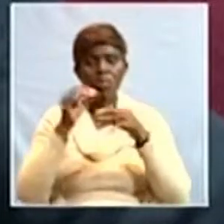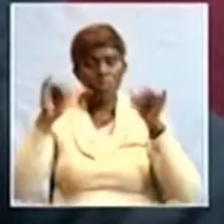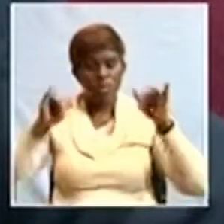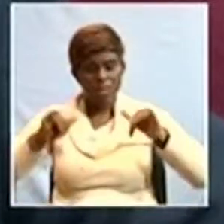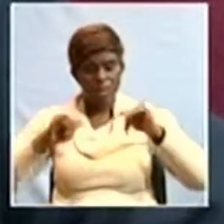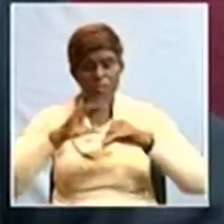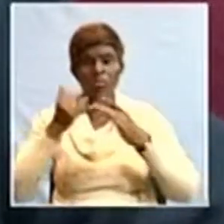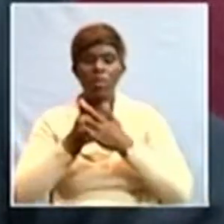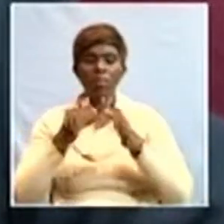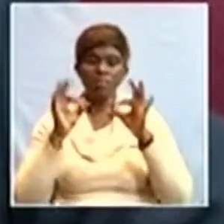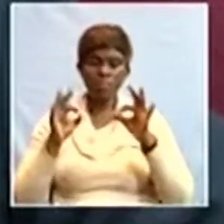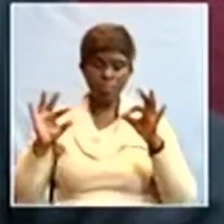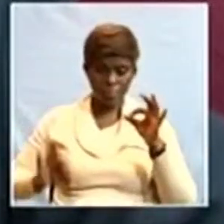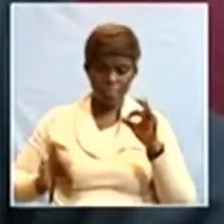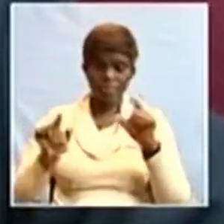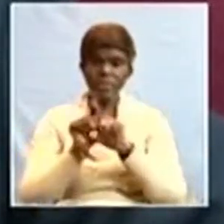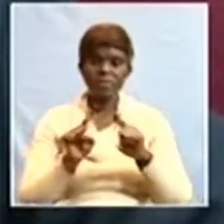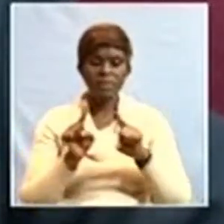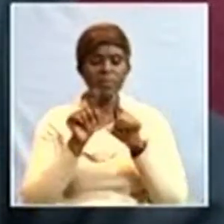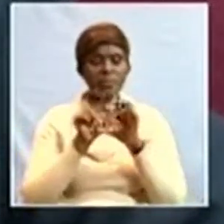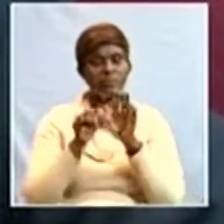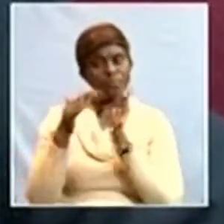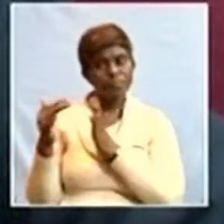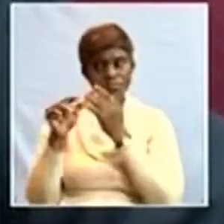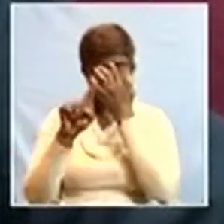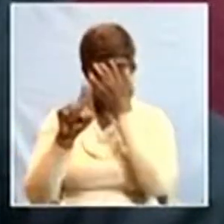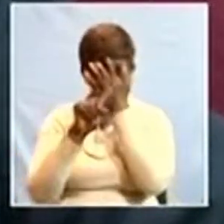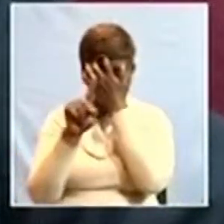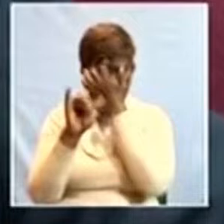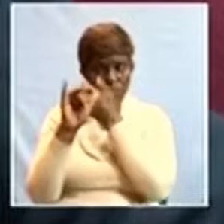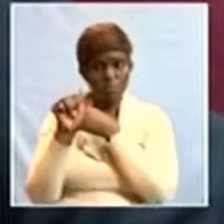benefited. Equally the same on the side of ZMIS, it